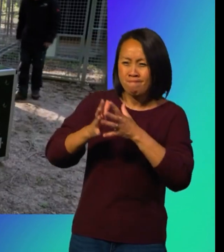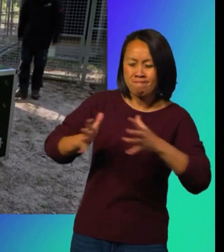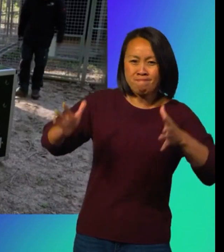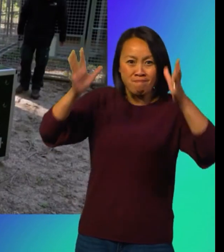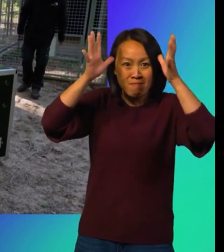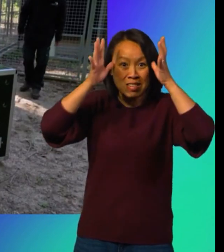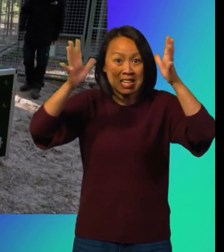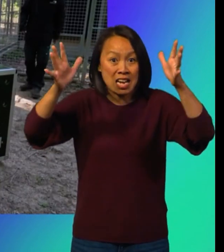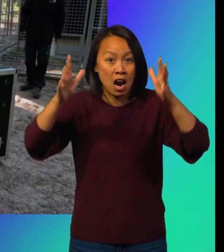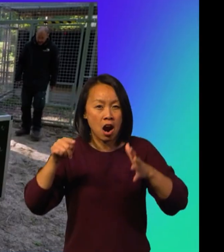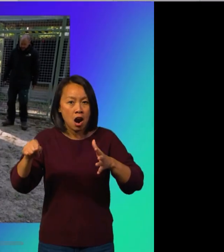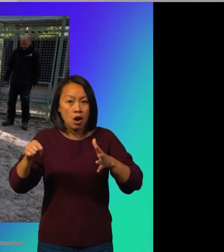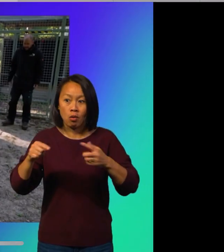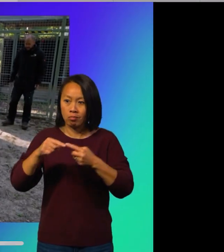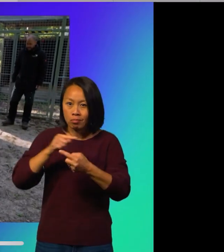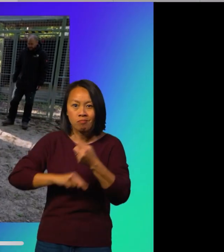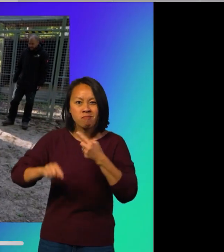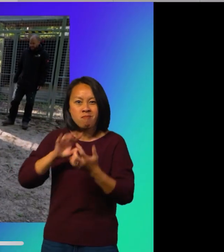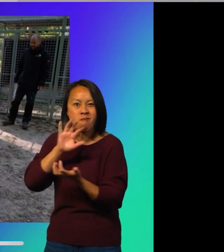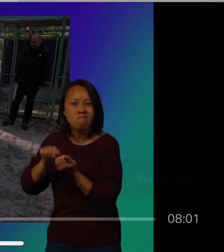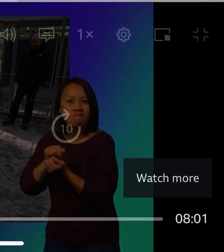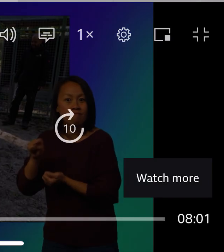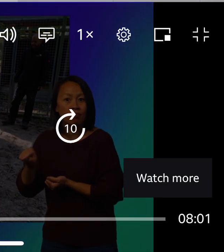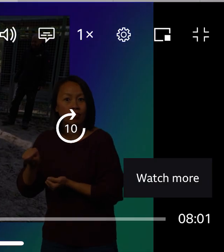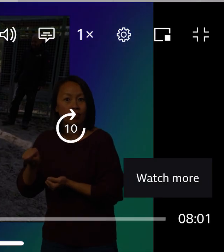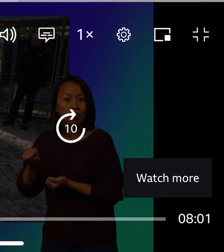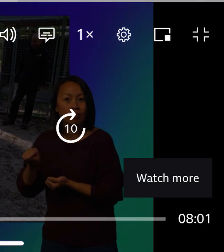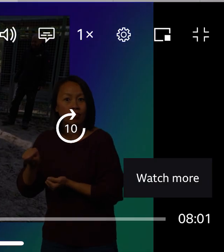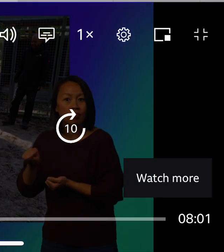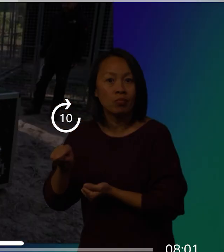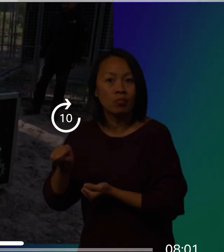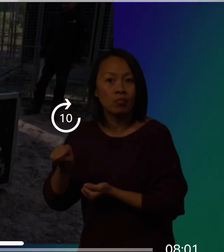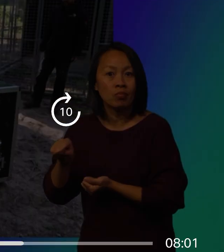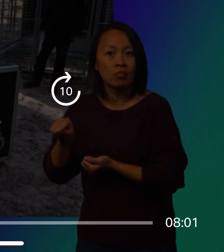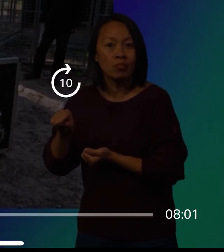After a journey of more than 800 miles, Kitten emerged